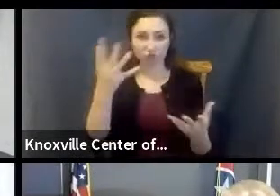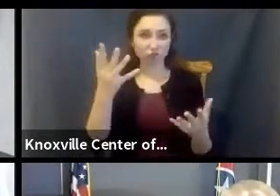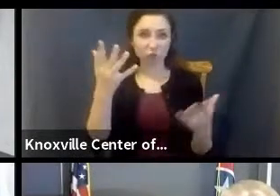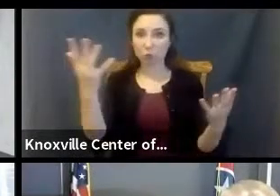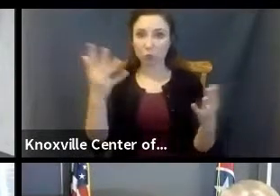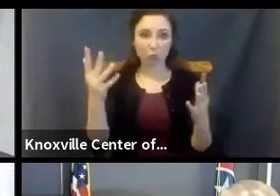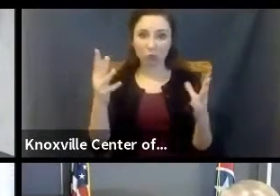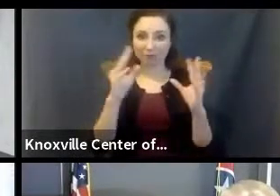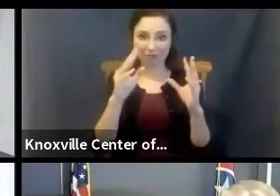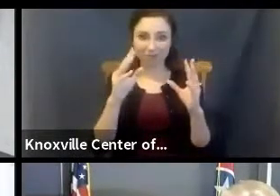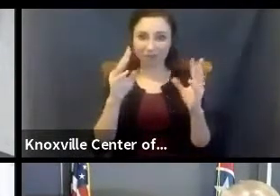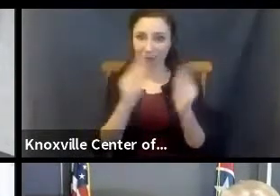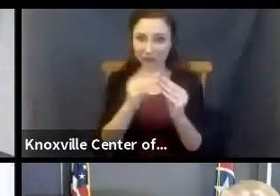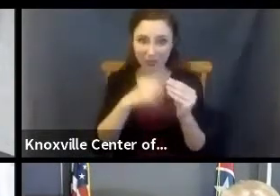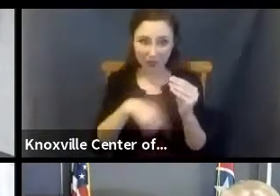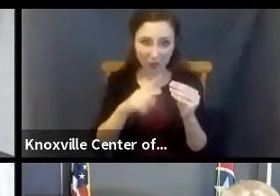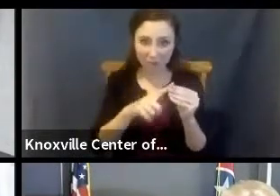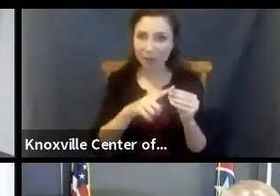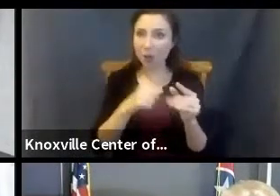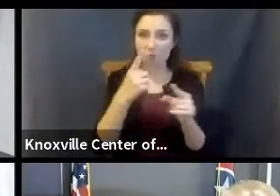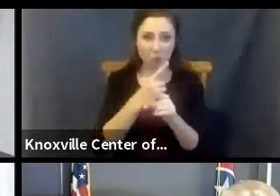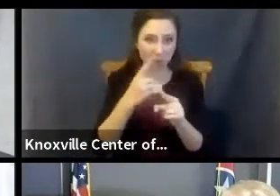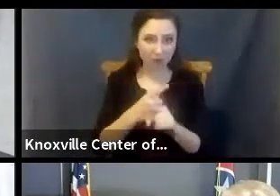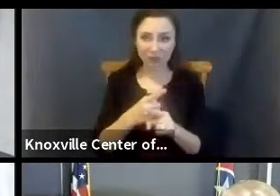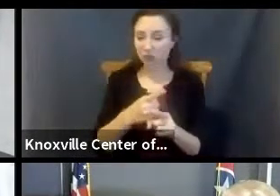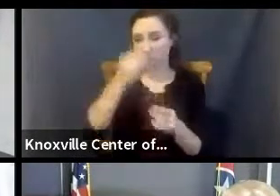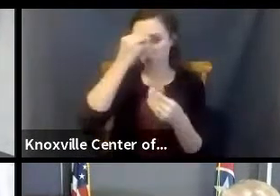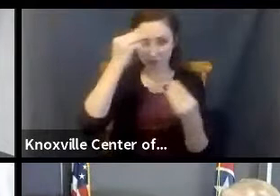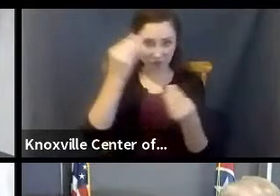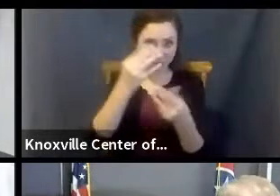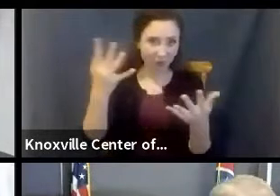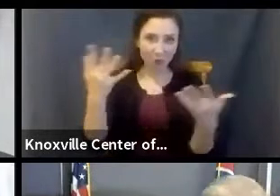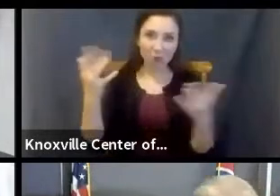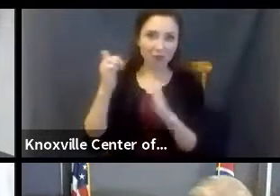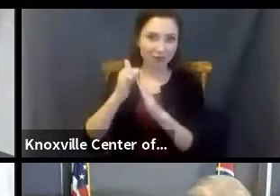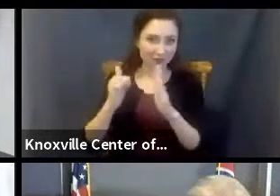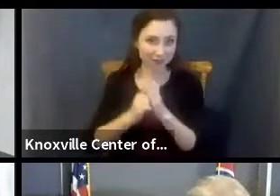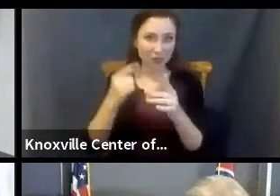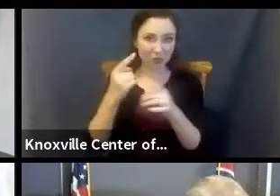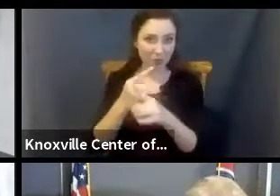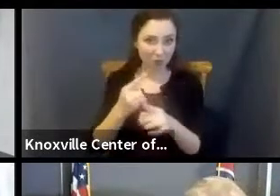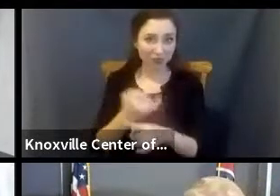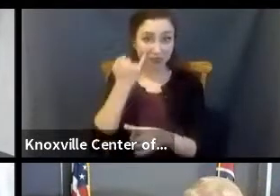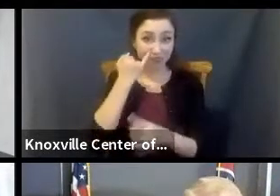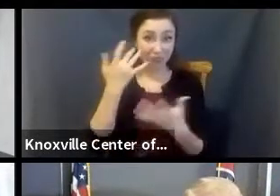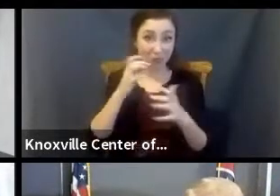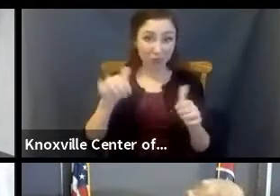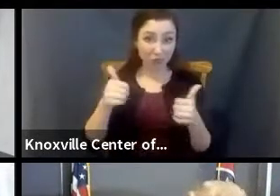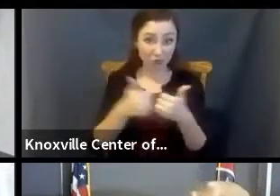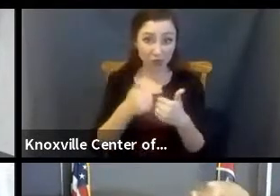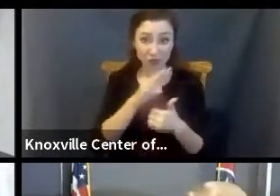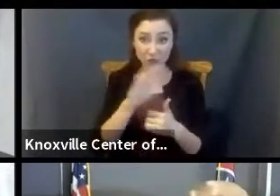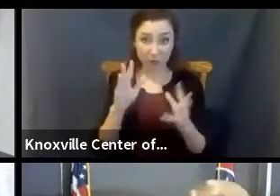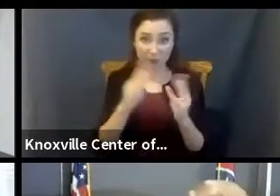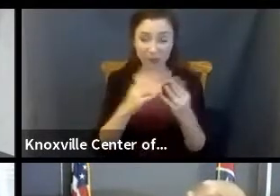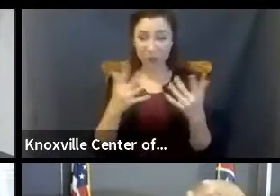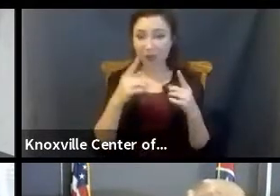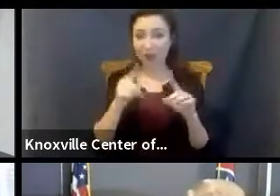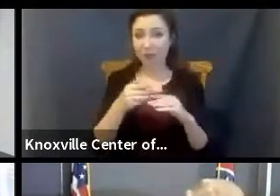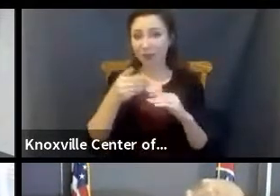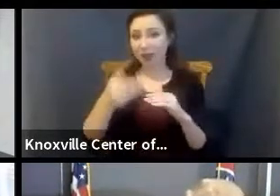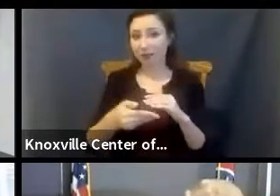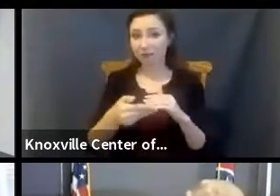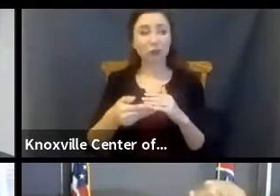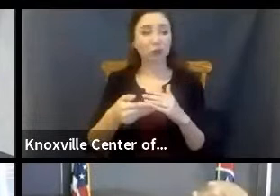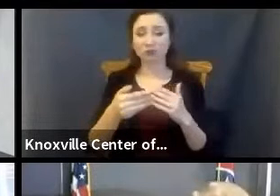agenda properly. If someone wants to challenge your meeting or the outcome of the meeting based upon an